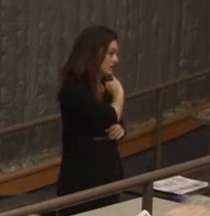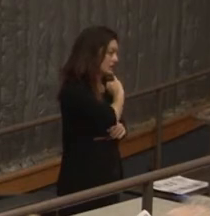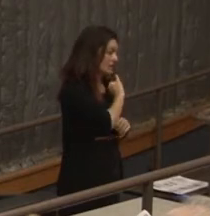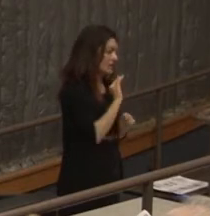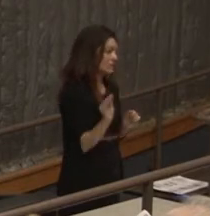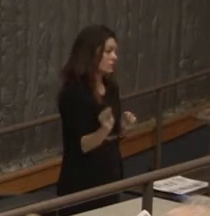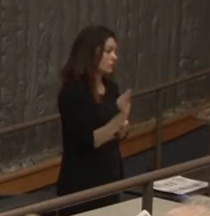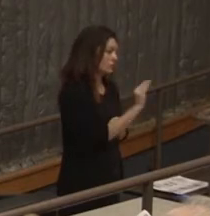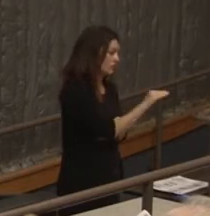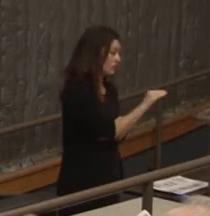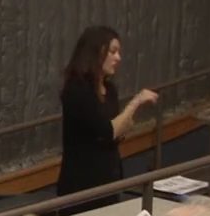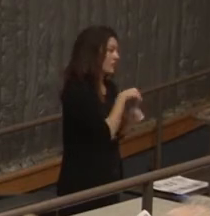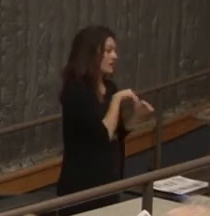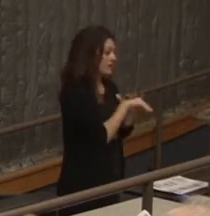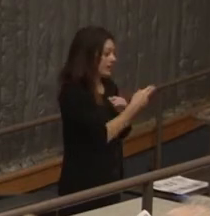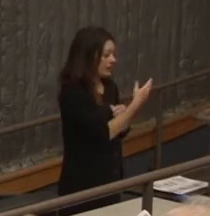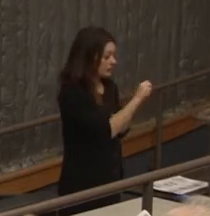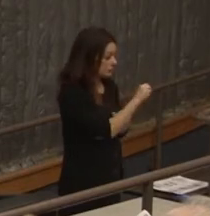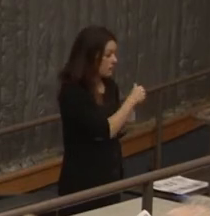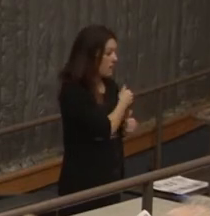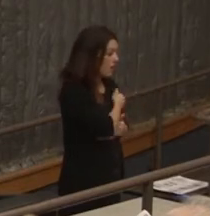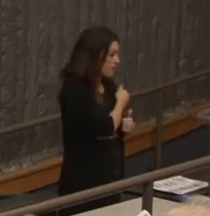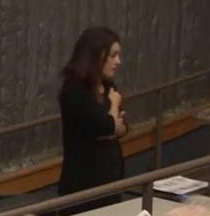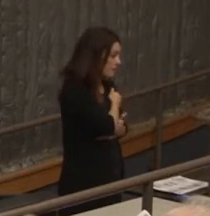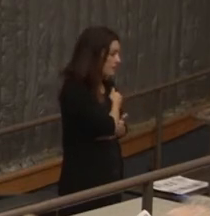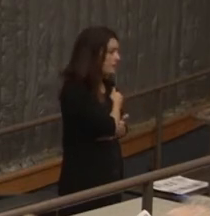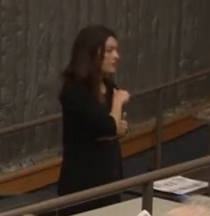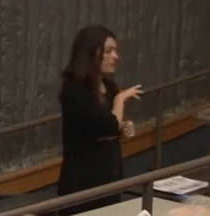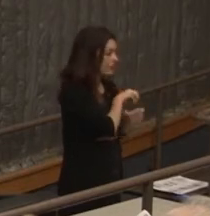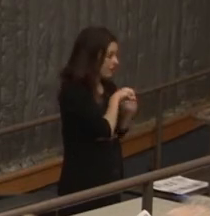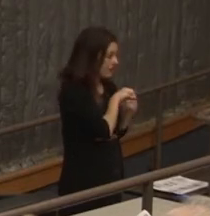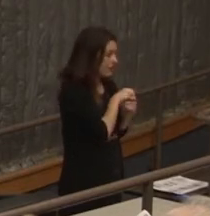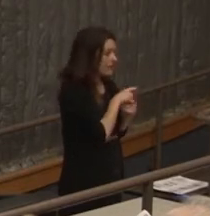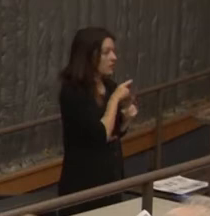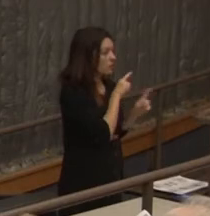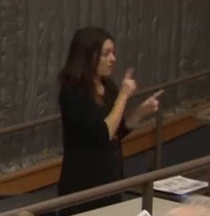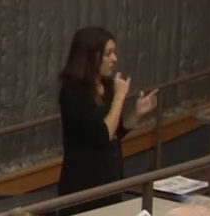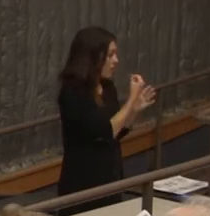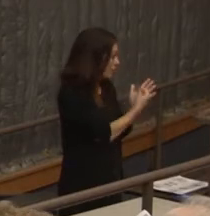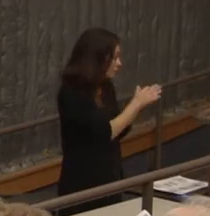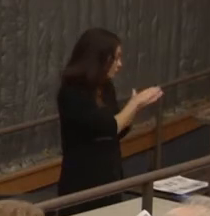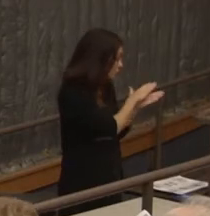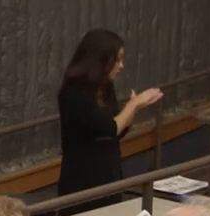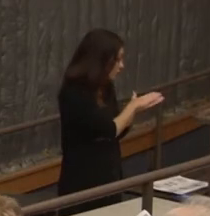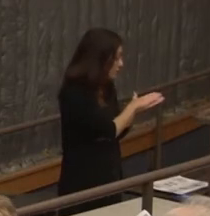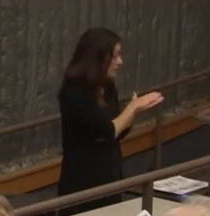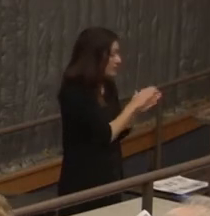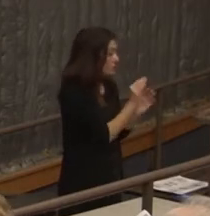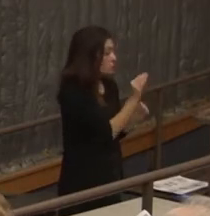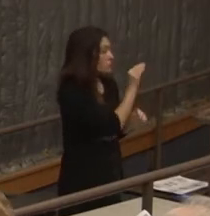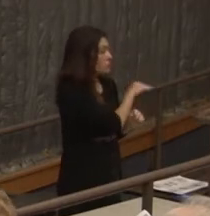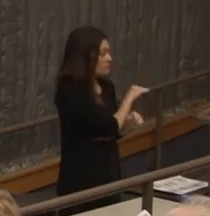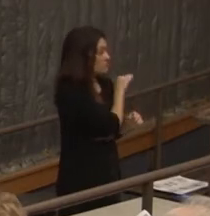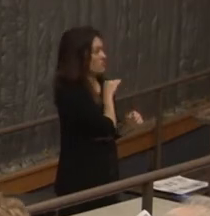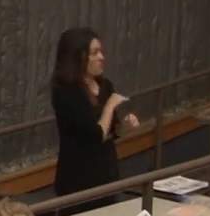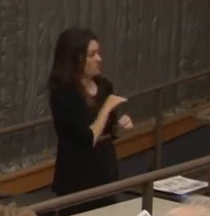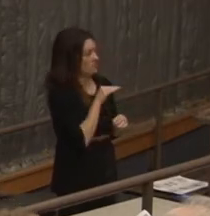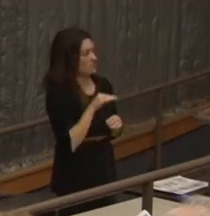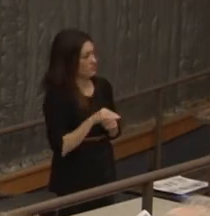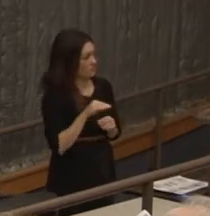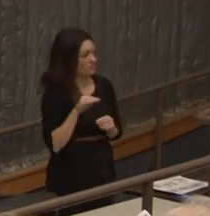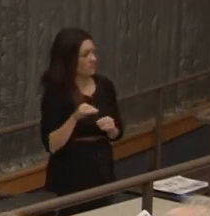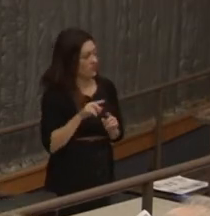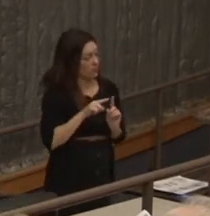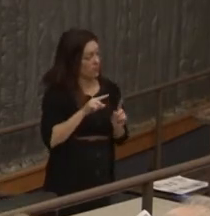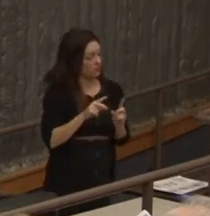1948, where he went to high school, was in the army, first went to art school. Then he went to Paris to study